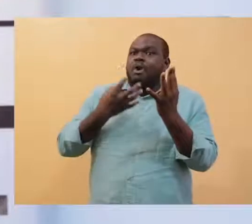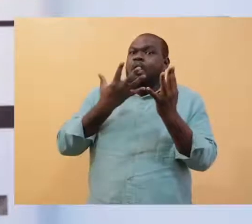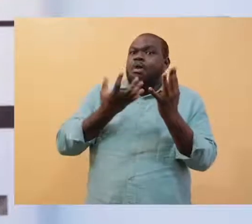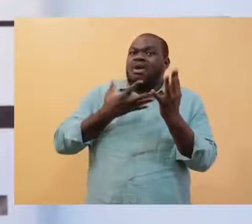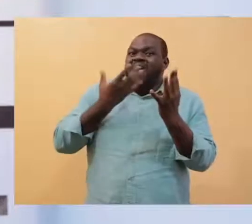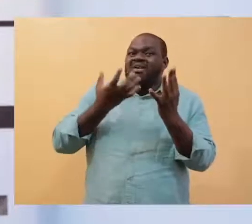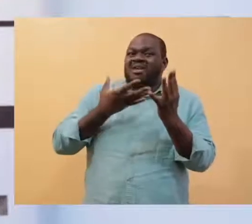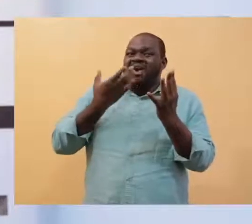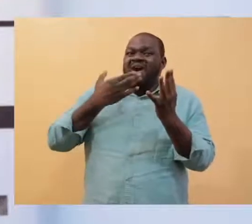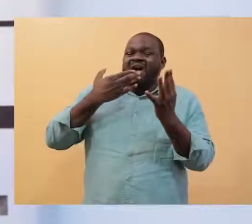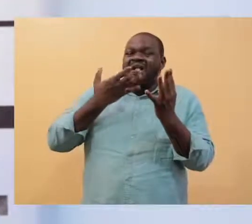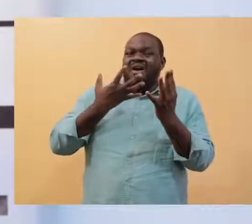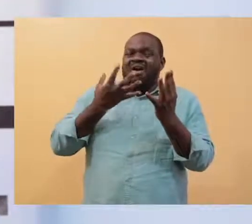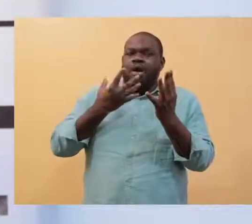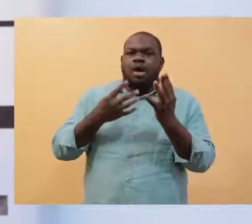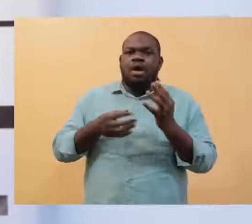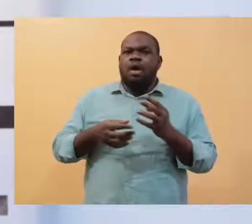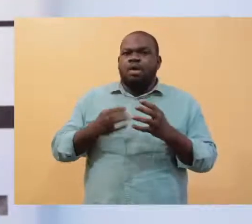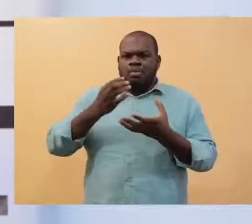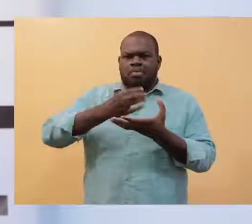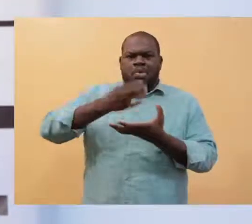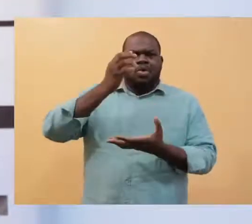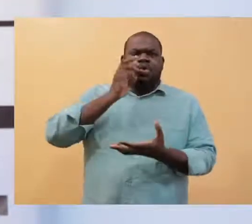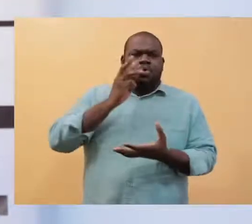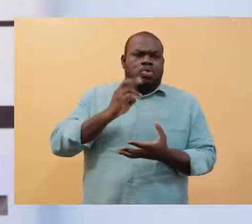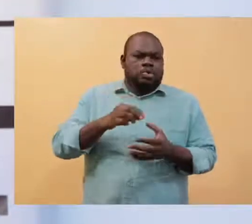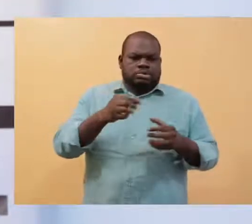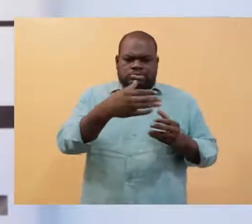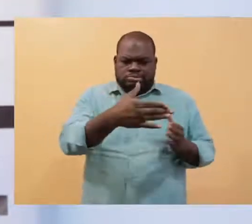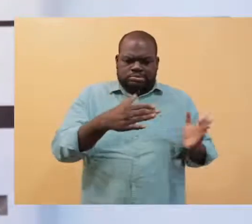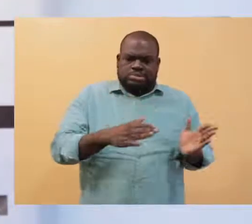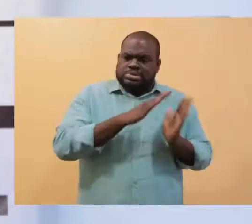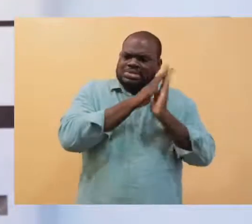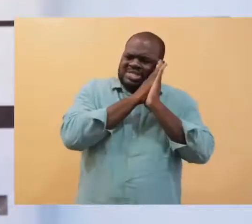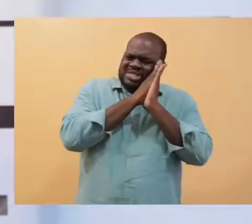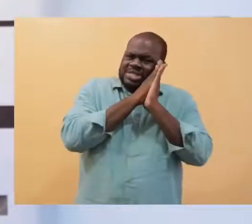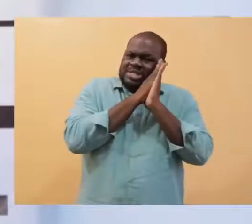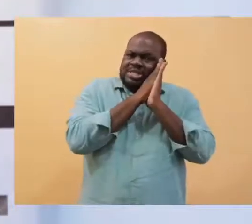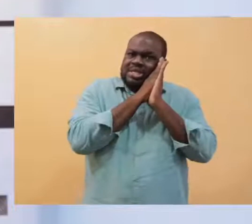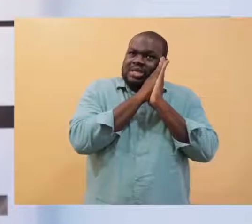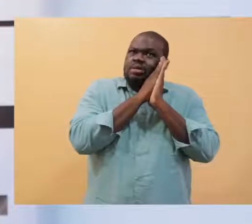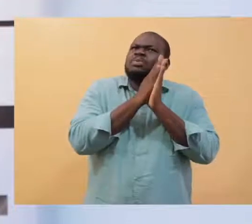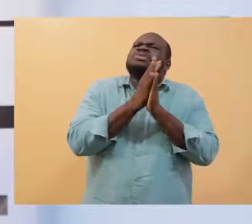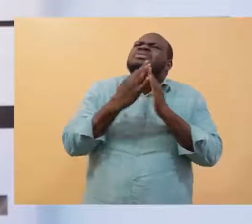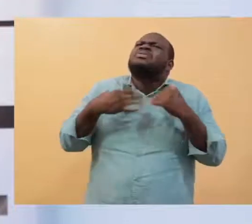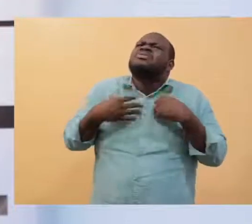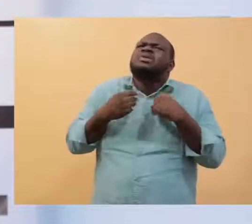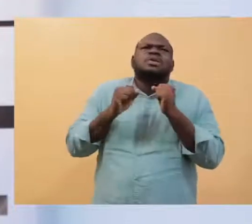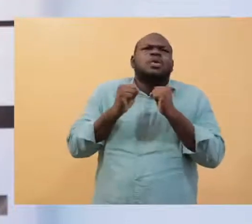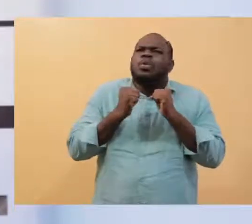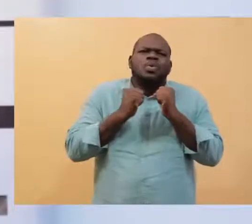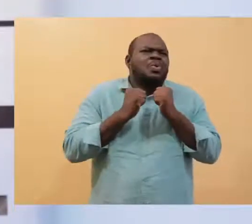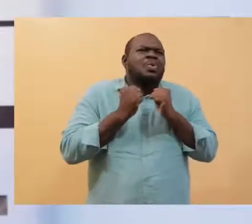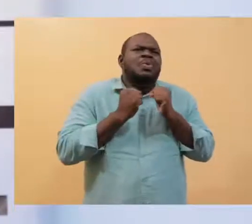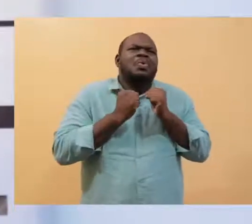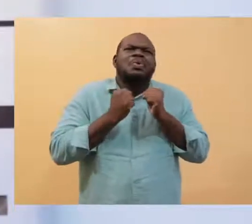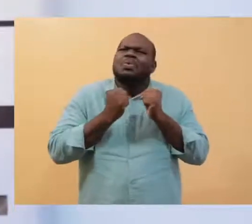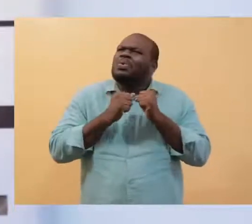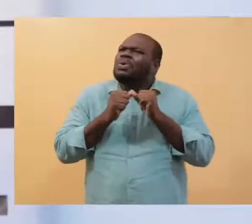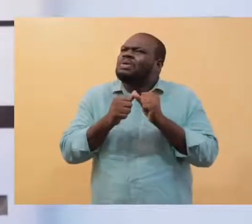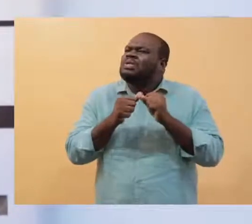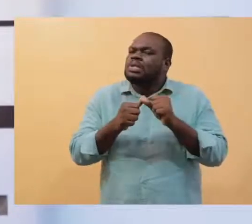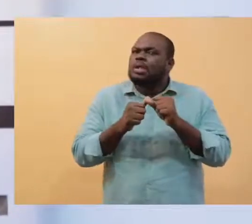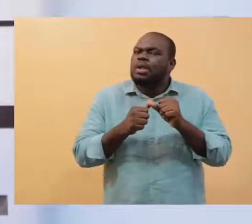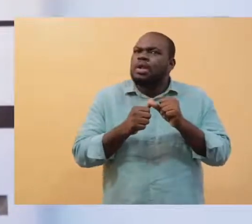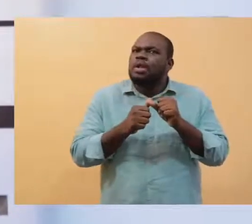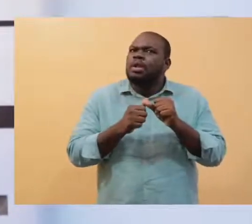sofa and 2 blankets, and I just could not get warm. Then the fever set